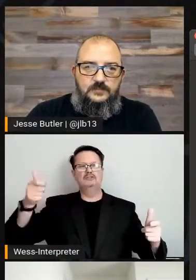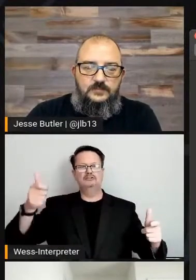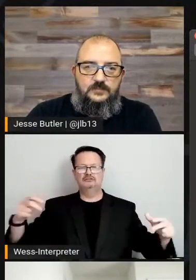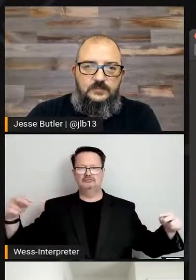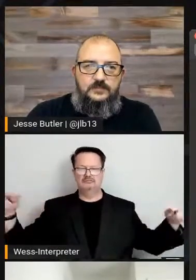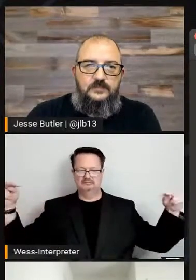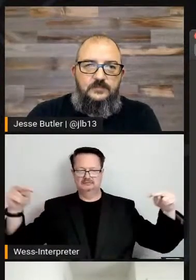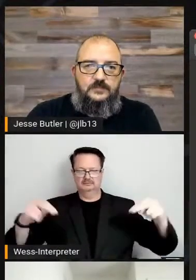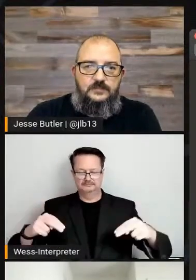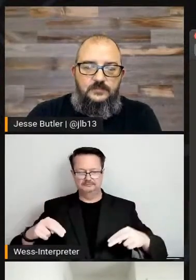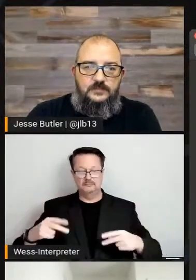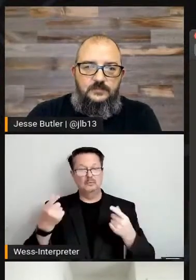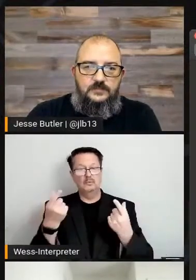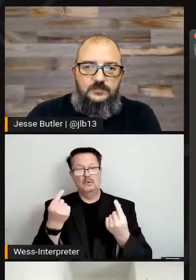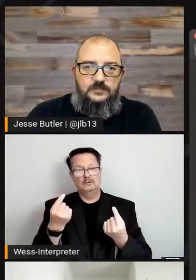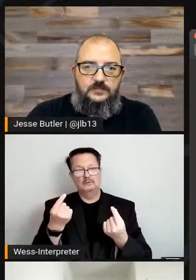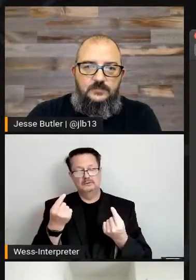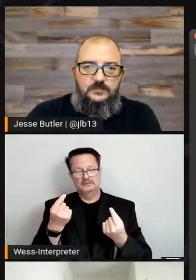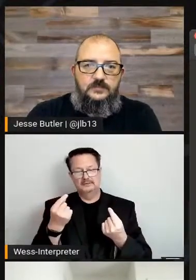are doing is that